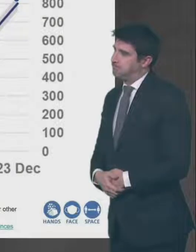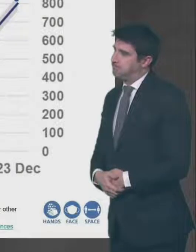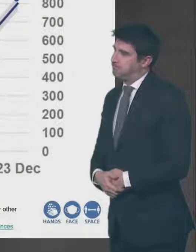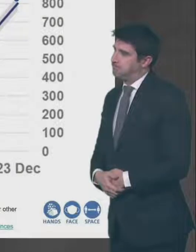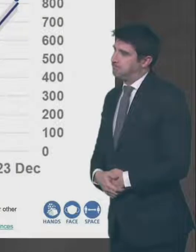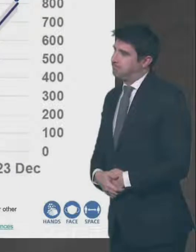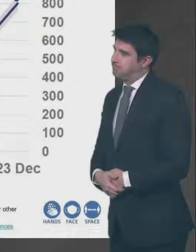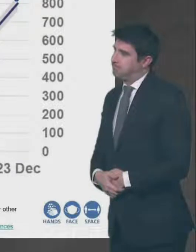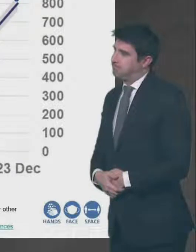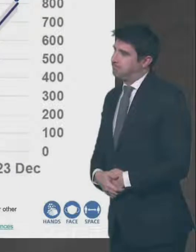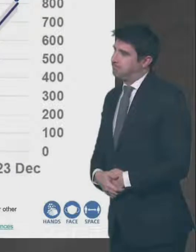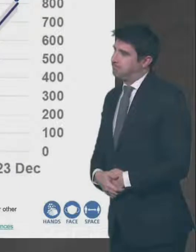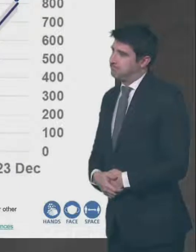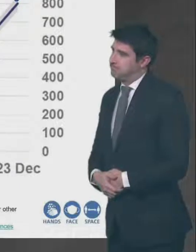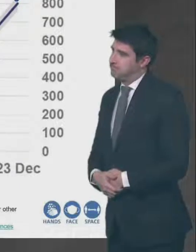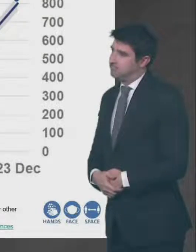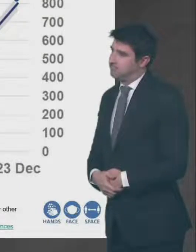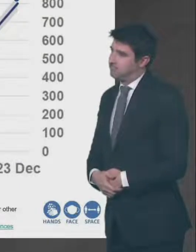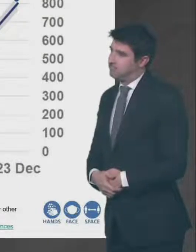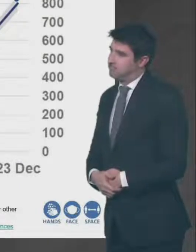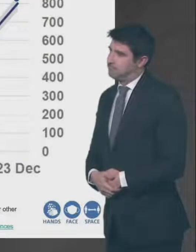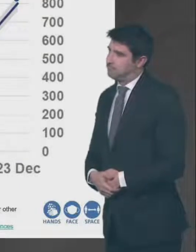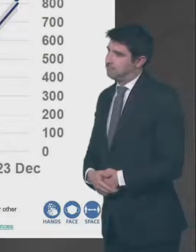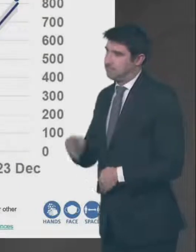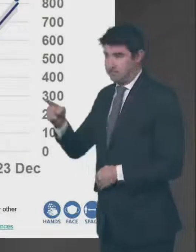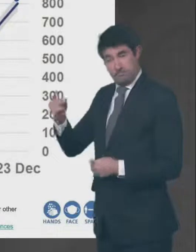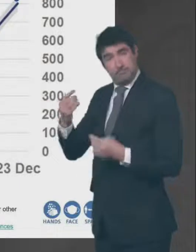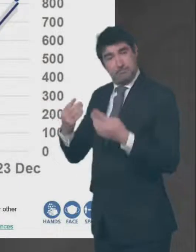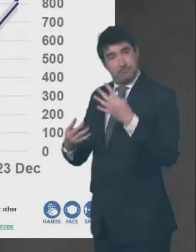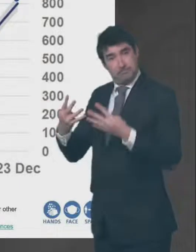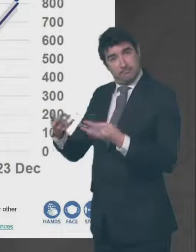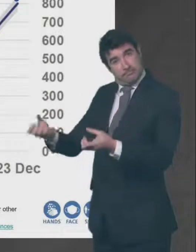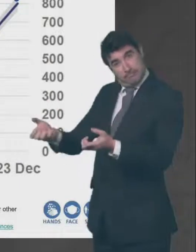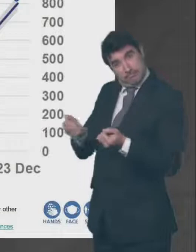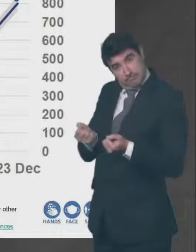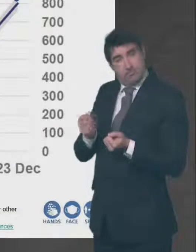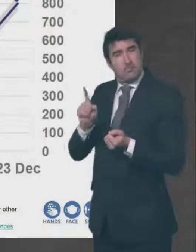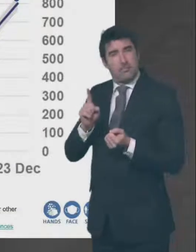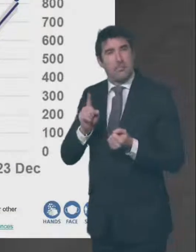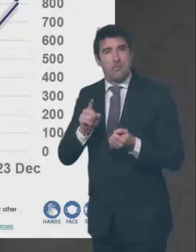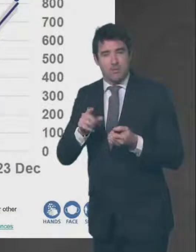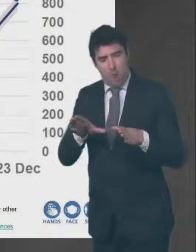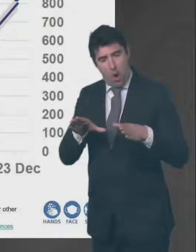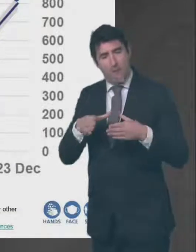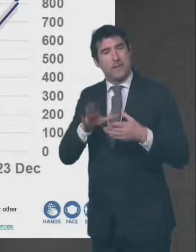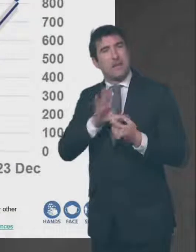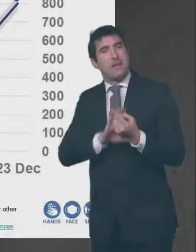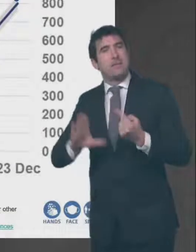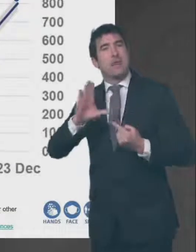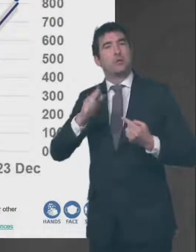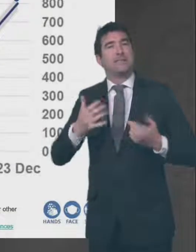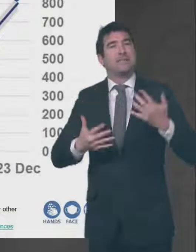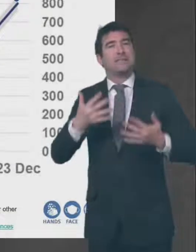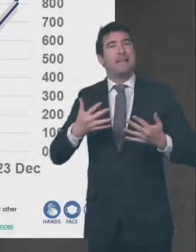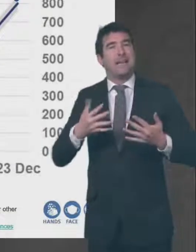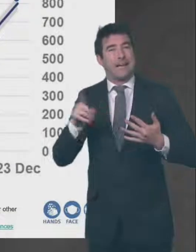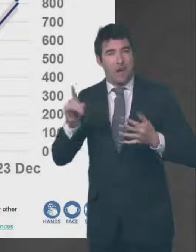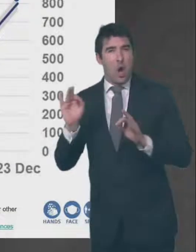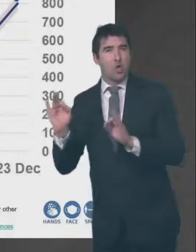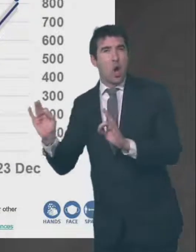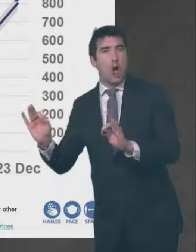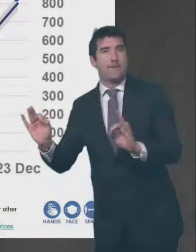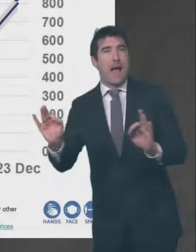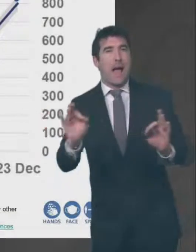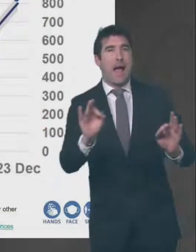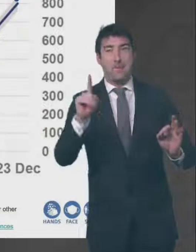you here from the surveys the estimated number of people testing positive in England